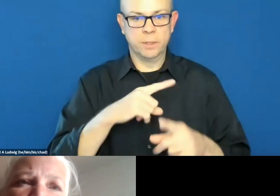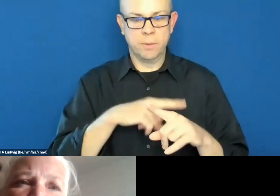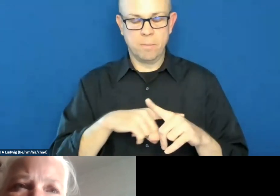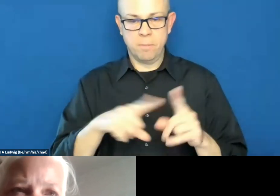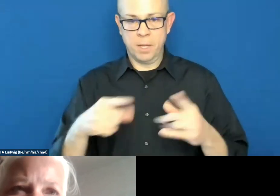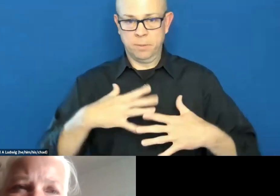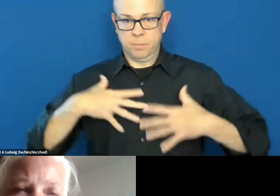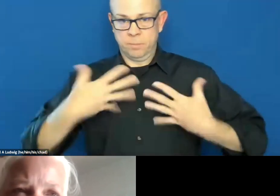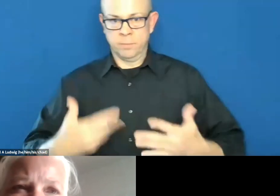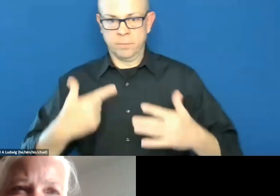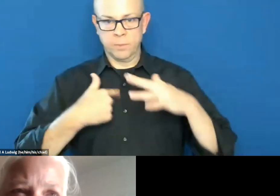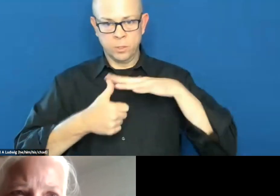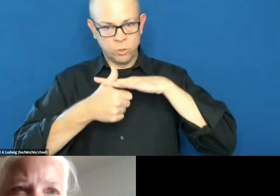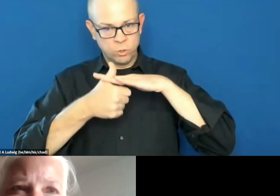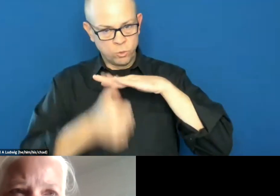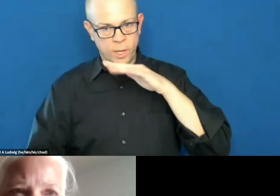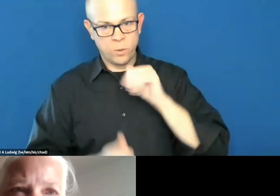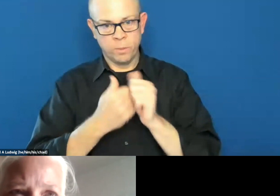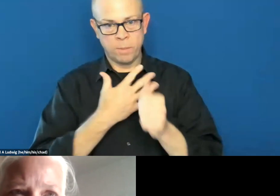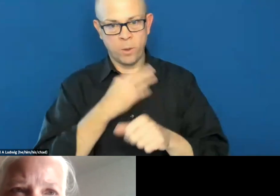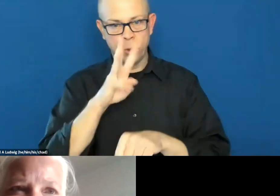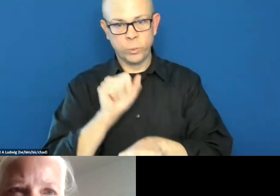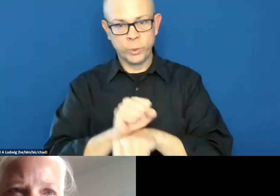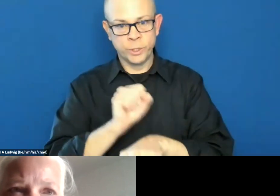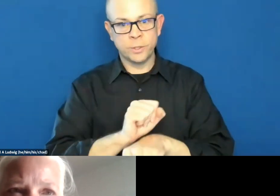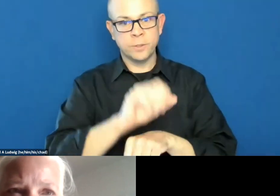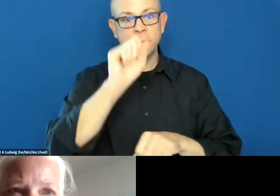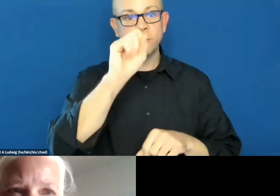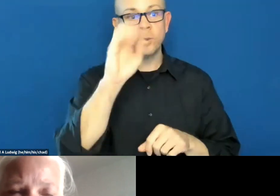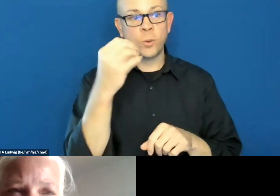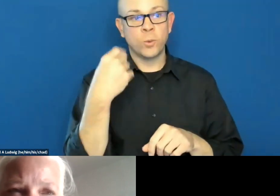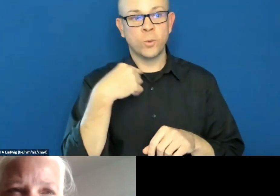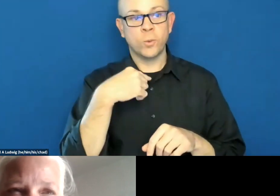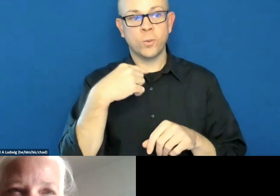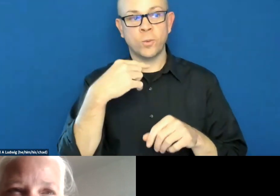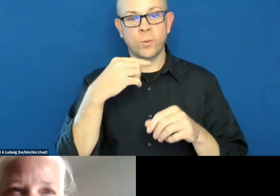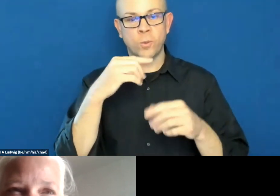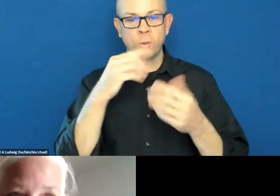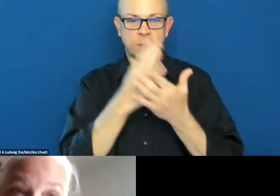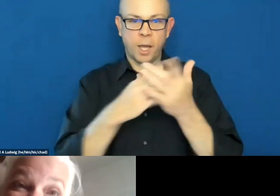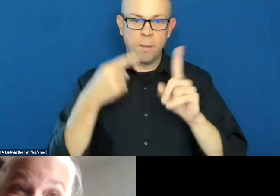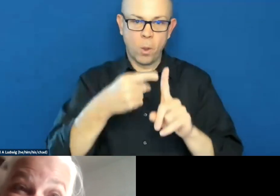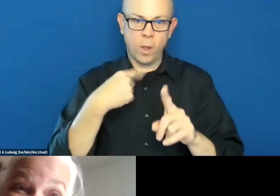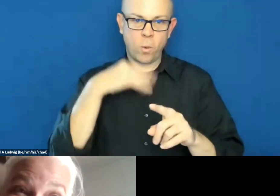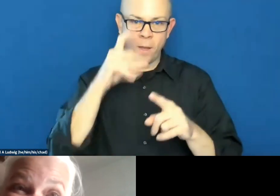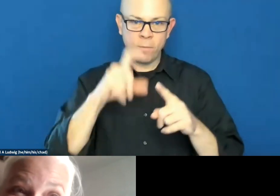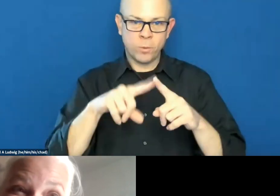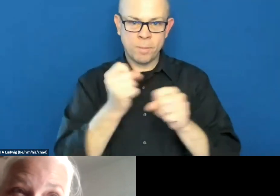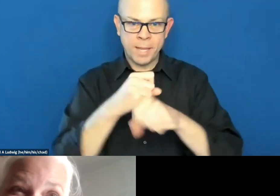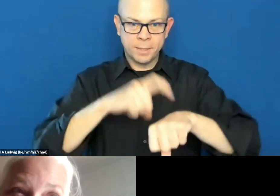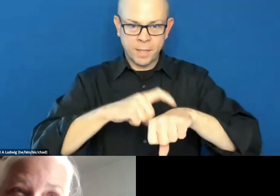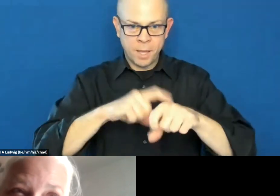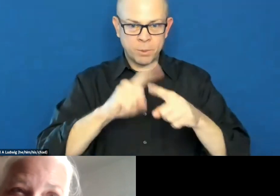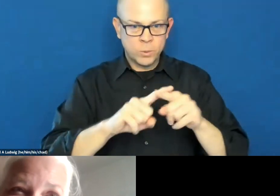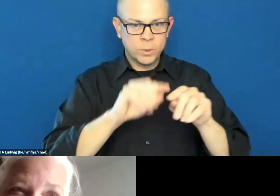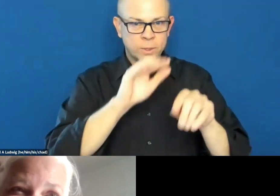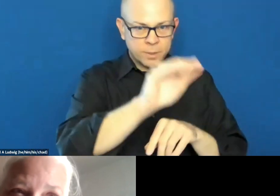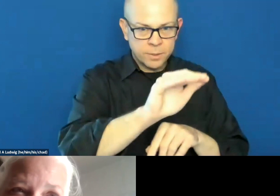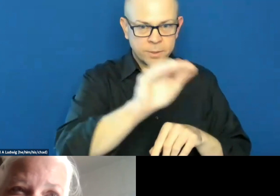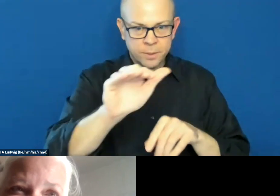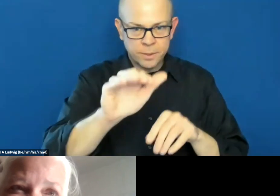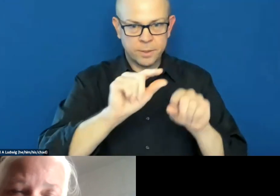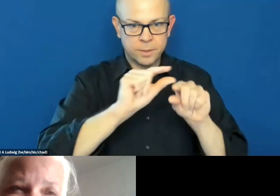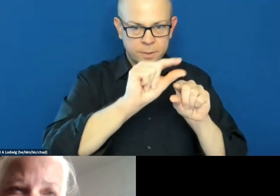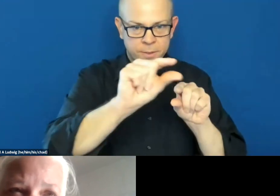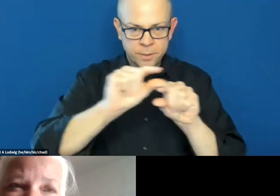few people who have expressed interest, but honestly, I'm drowning in work. So um,